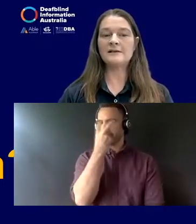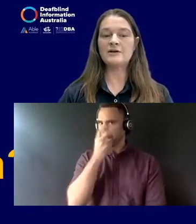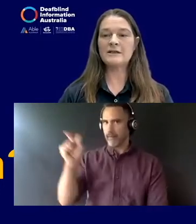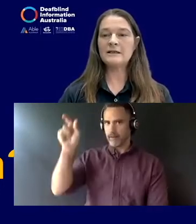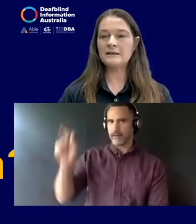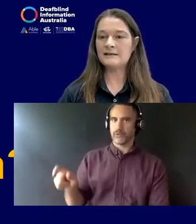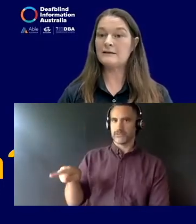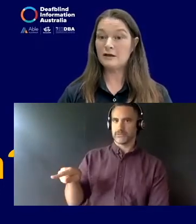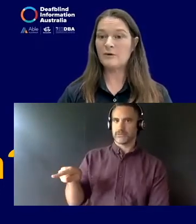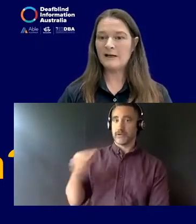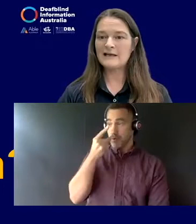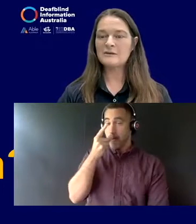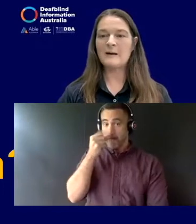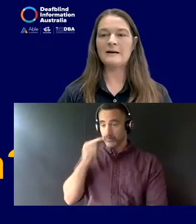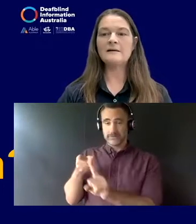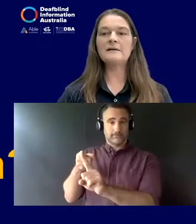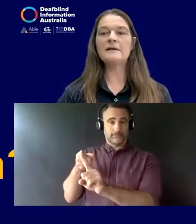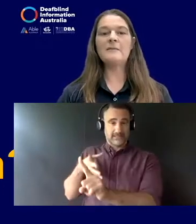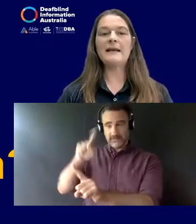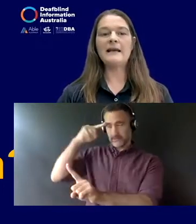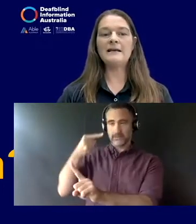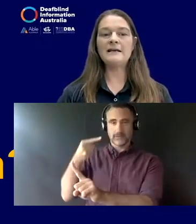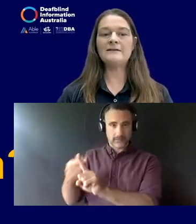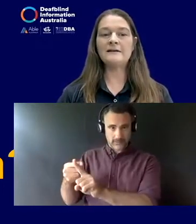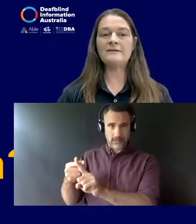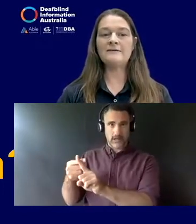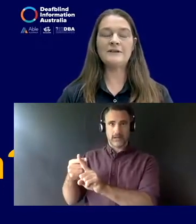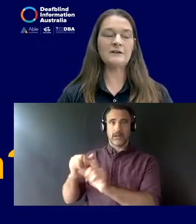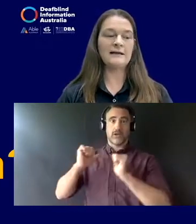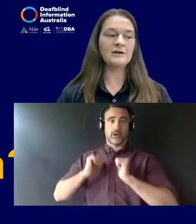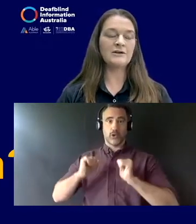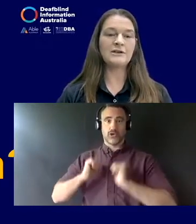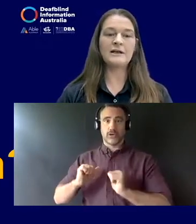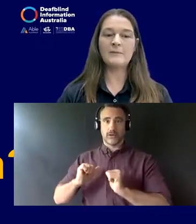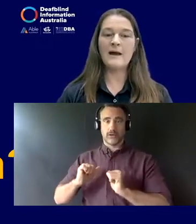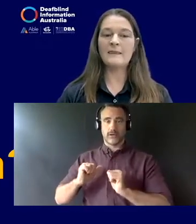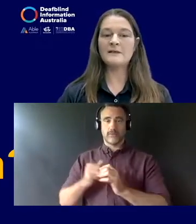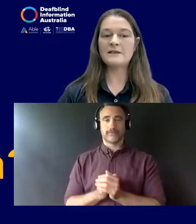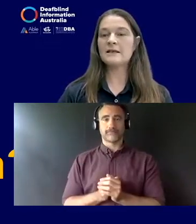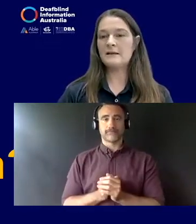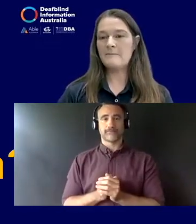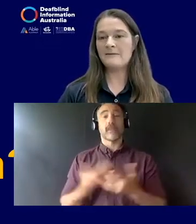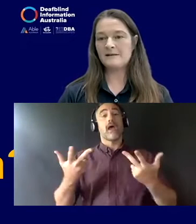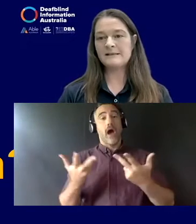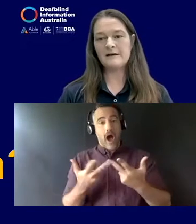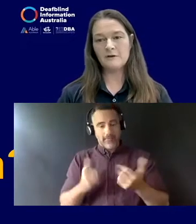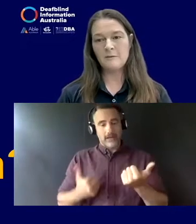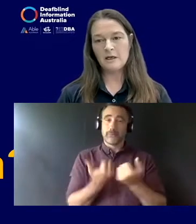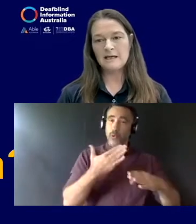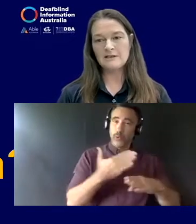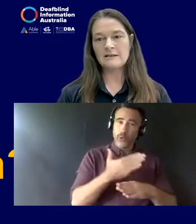individualized coaching, as in the communication partner, may need individualized coaching around the particular methods